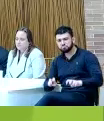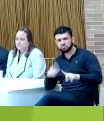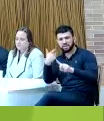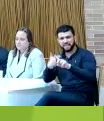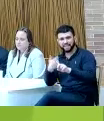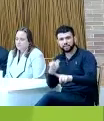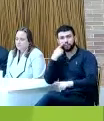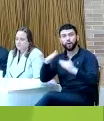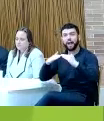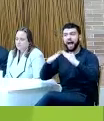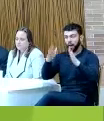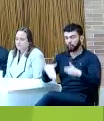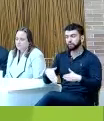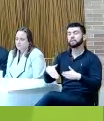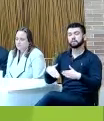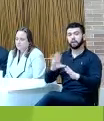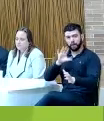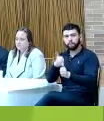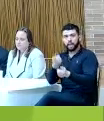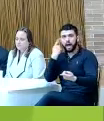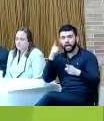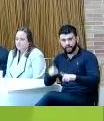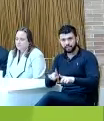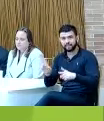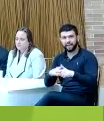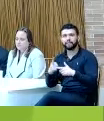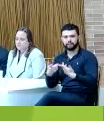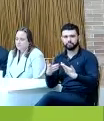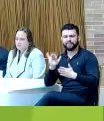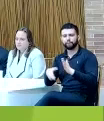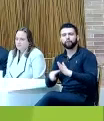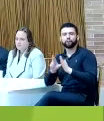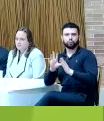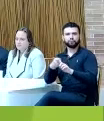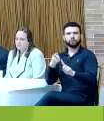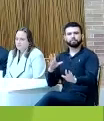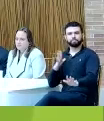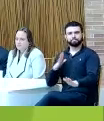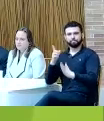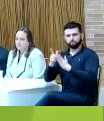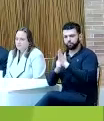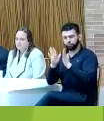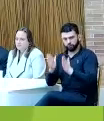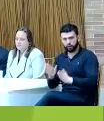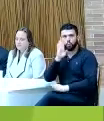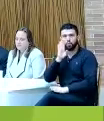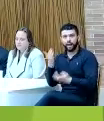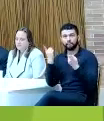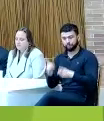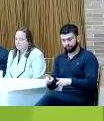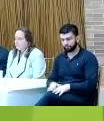compliance and that the review would be performed by an attorney um the